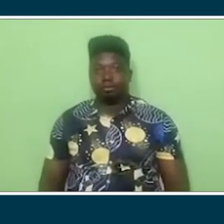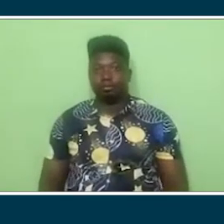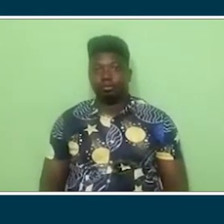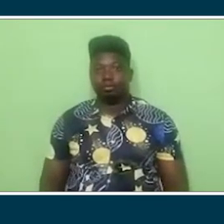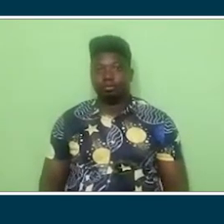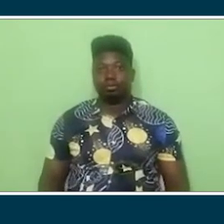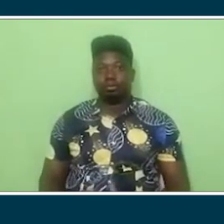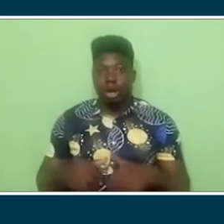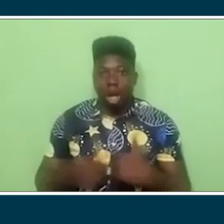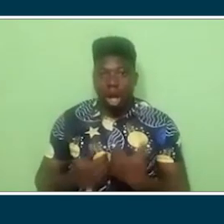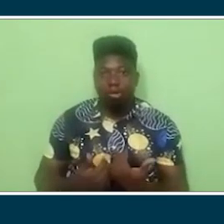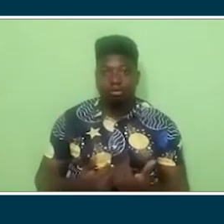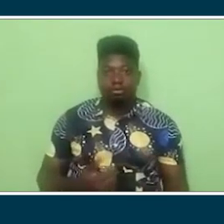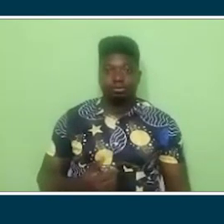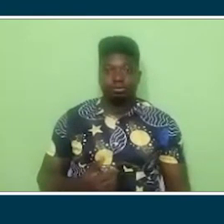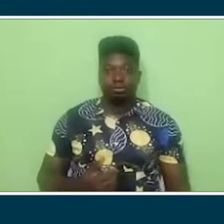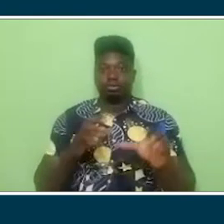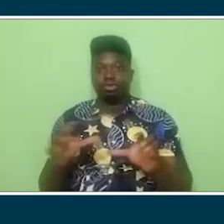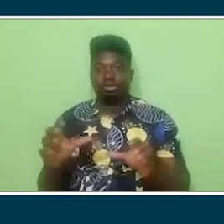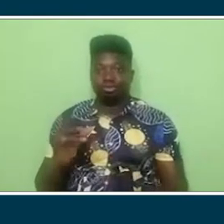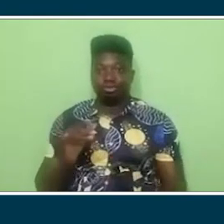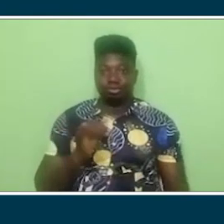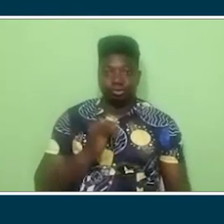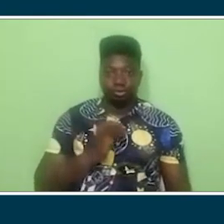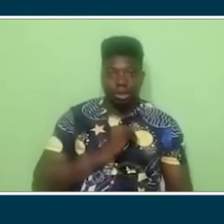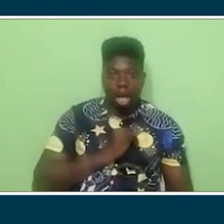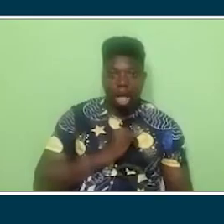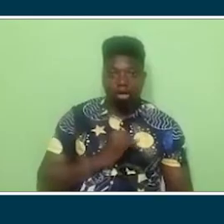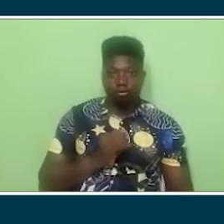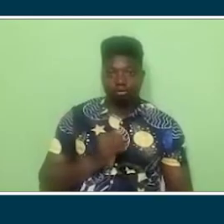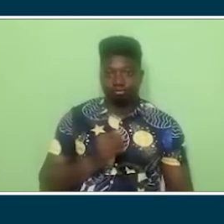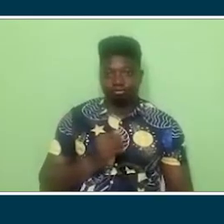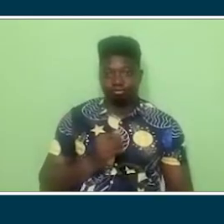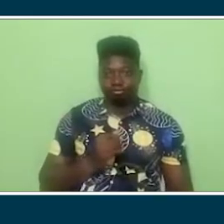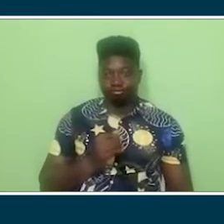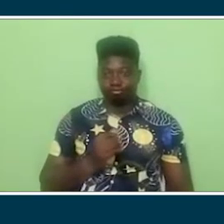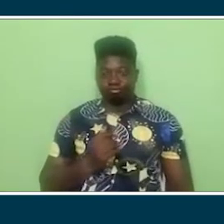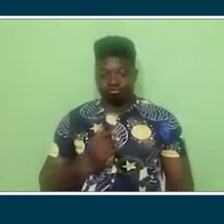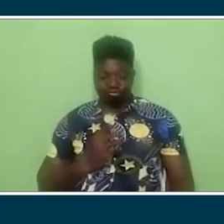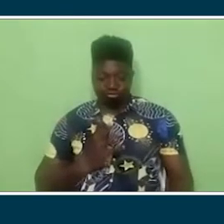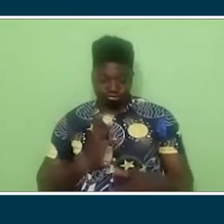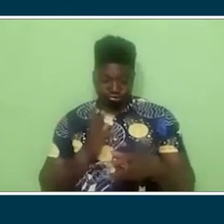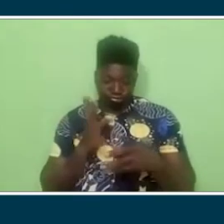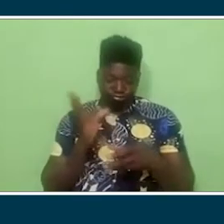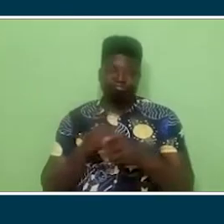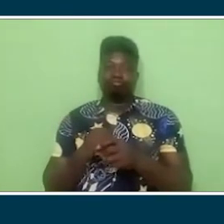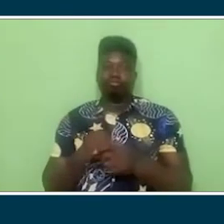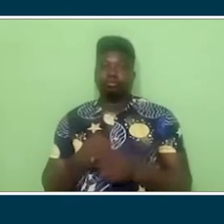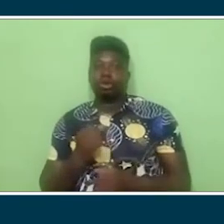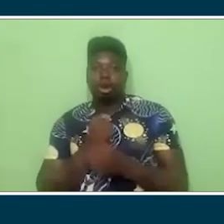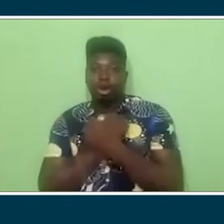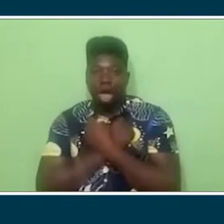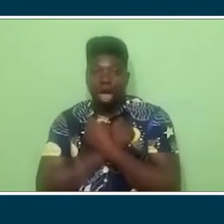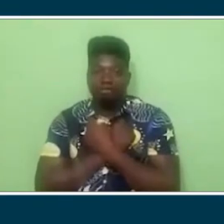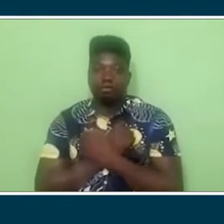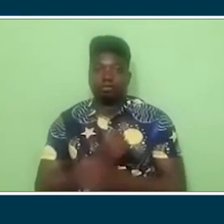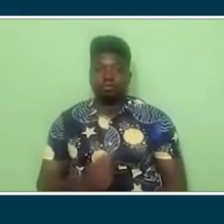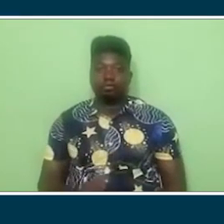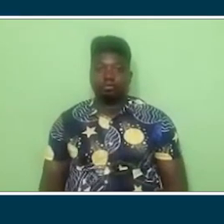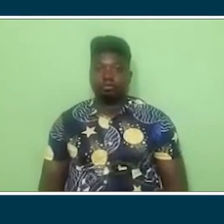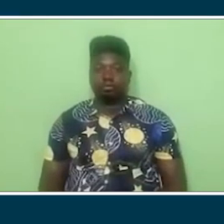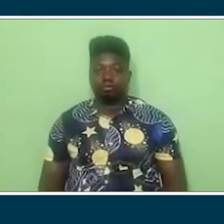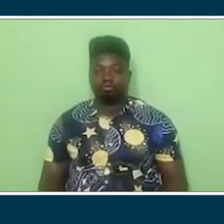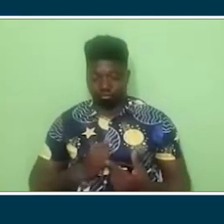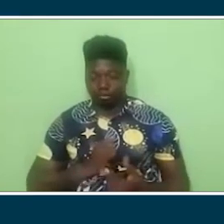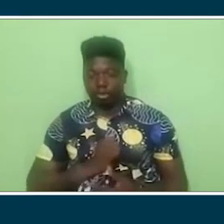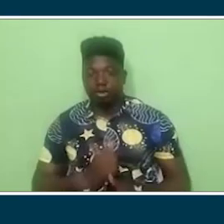How do I infuse love for myself as I become aware of how, as Leticia